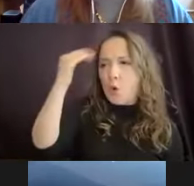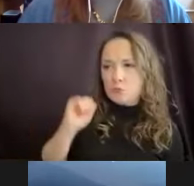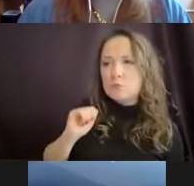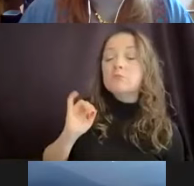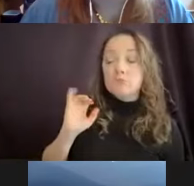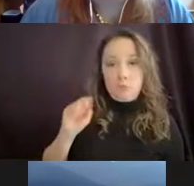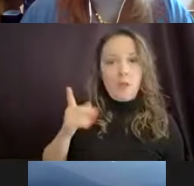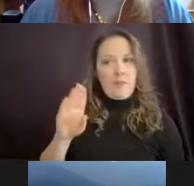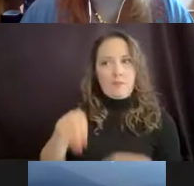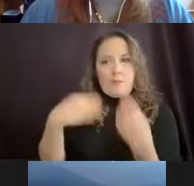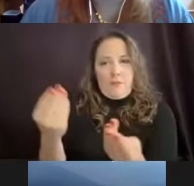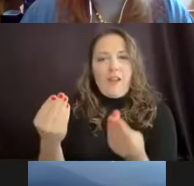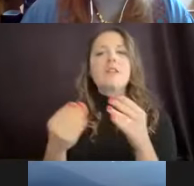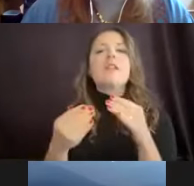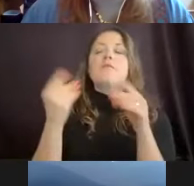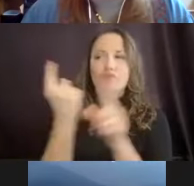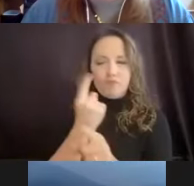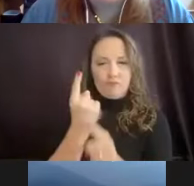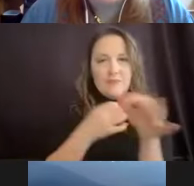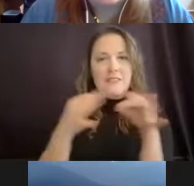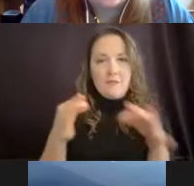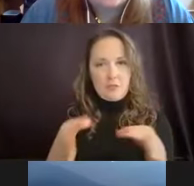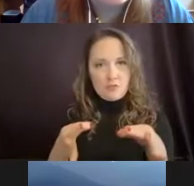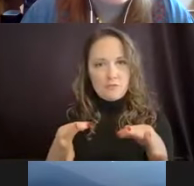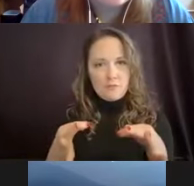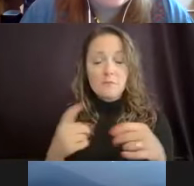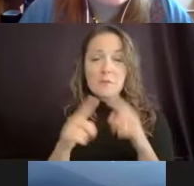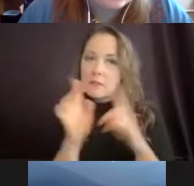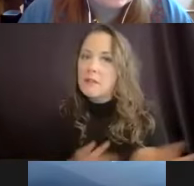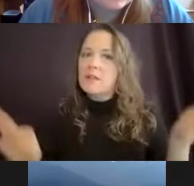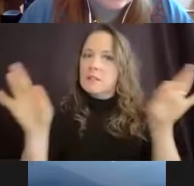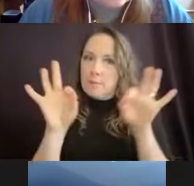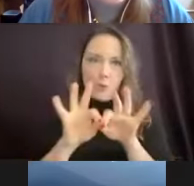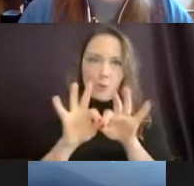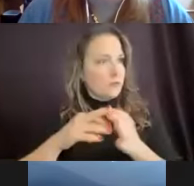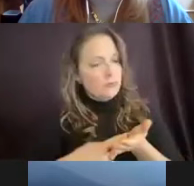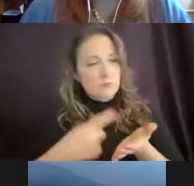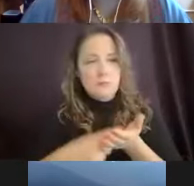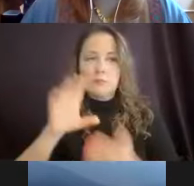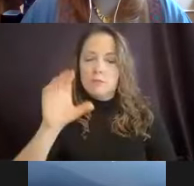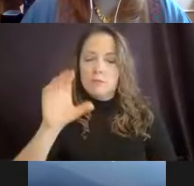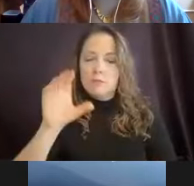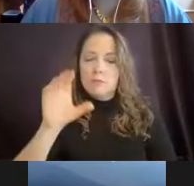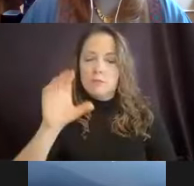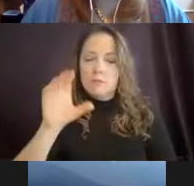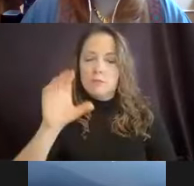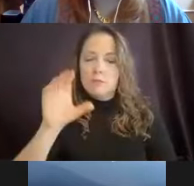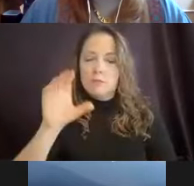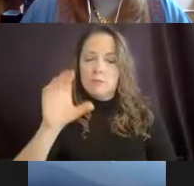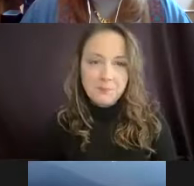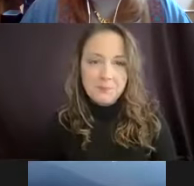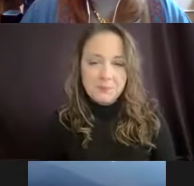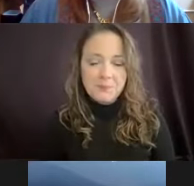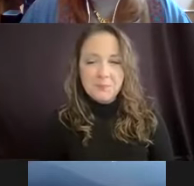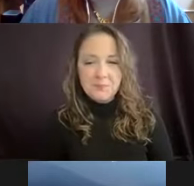needed. Um, but it's really important to be talking about consent with young people. Um, Talking